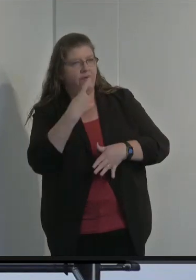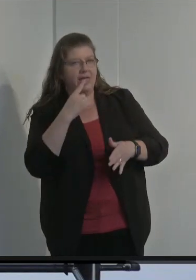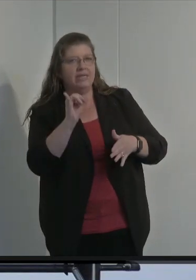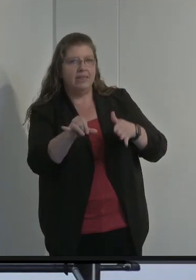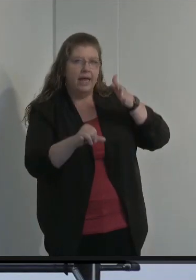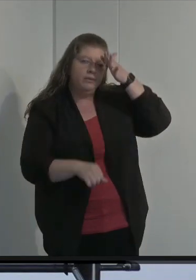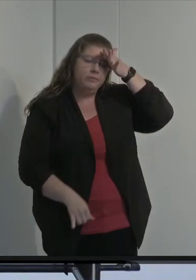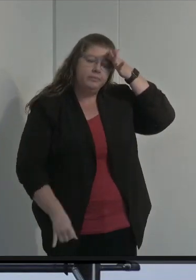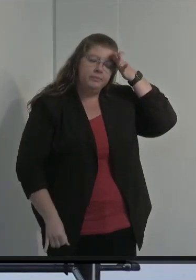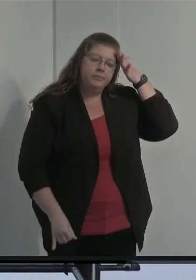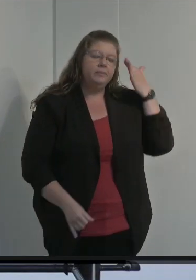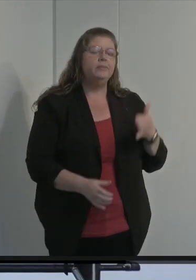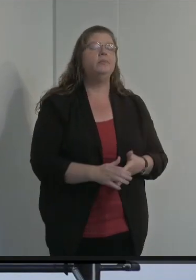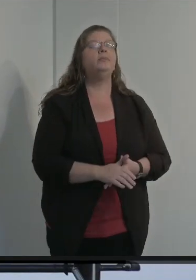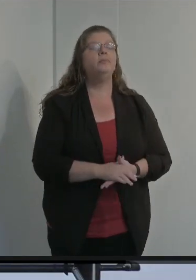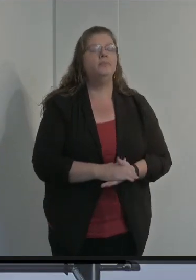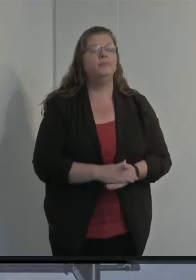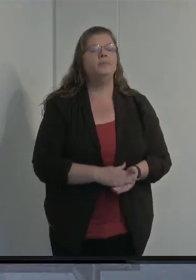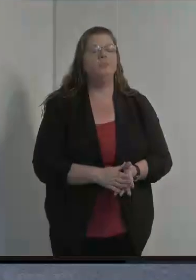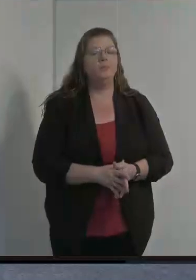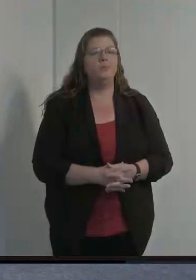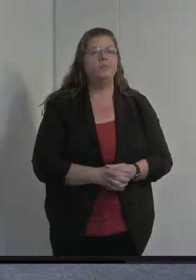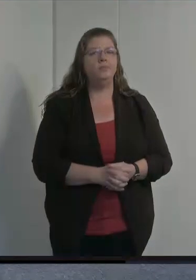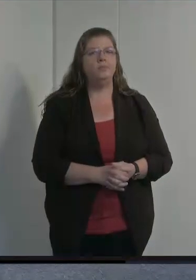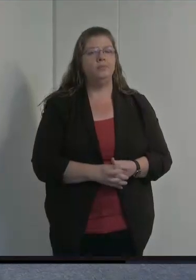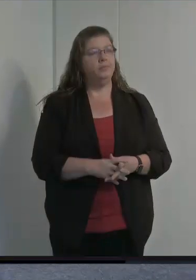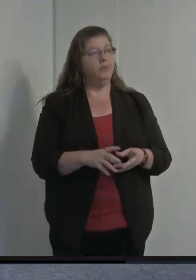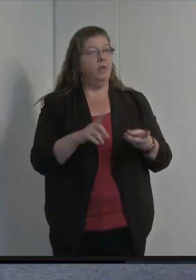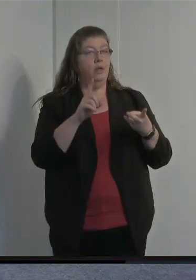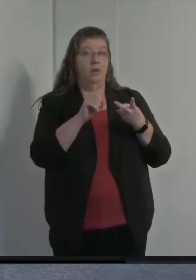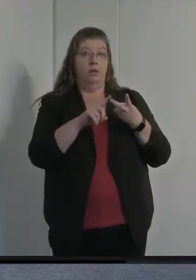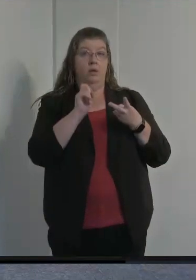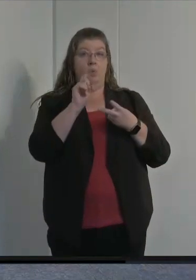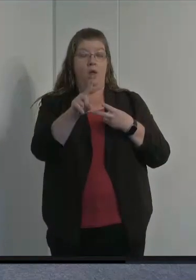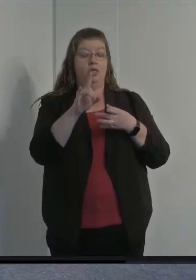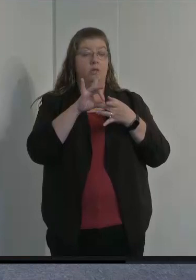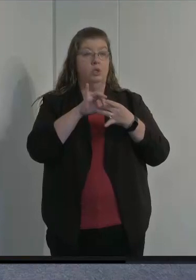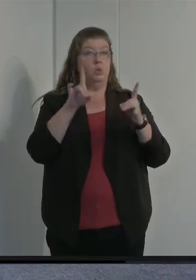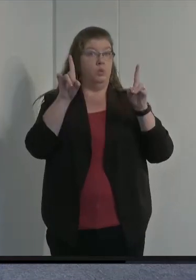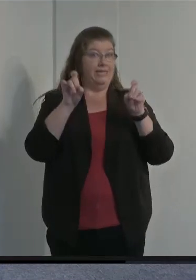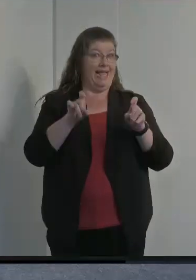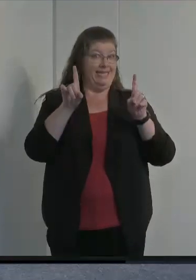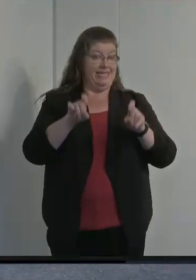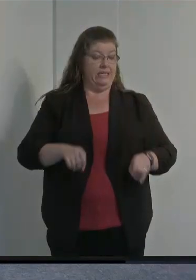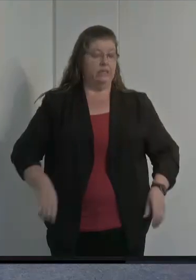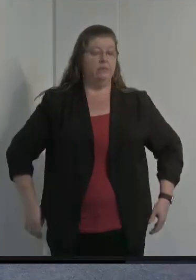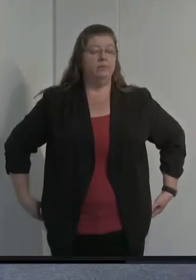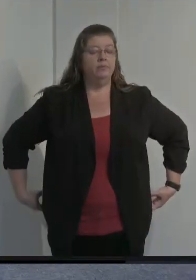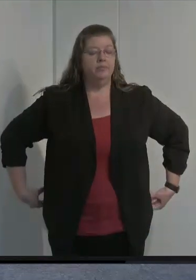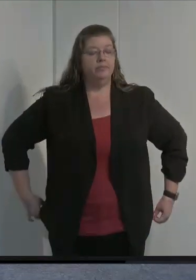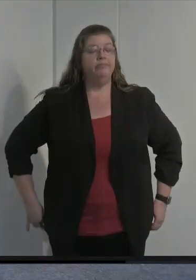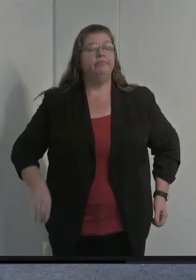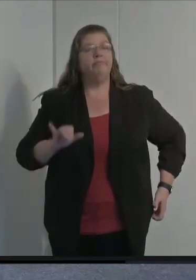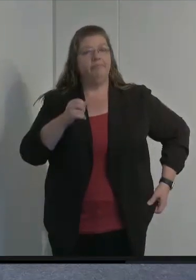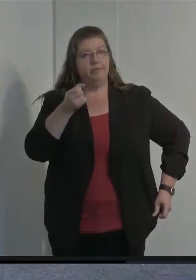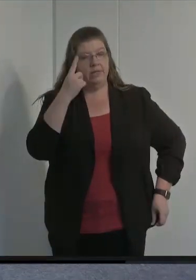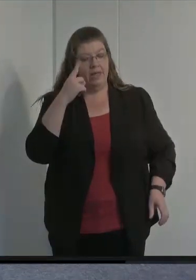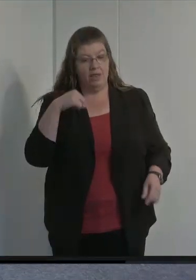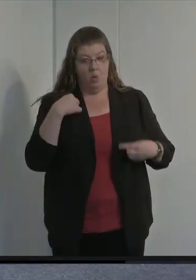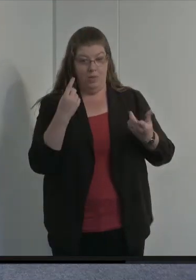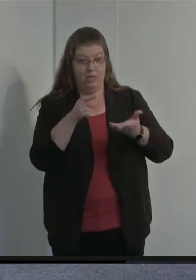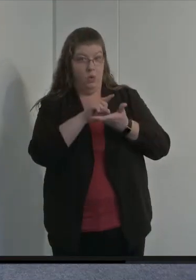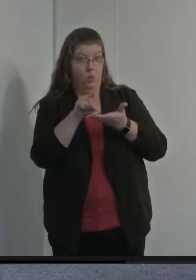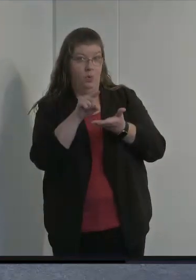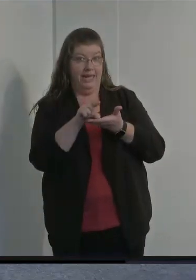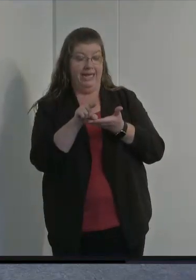Mr. Bolton. Sure. My second question pertains to testing. It's been clear that in recent